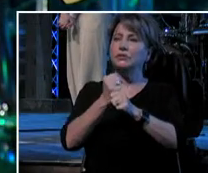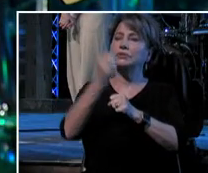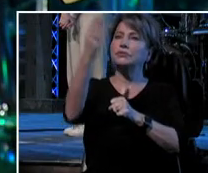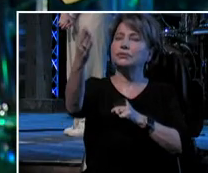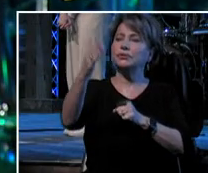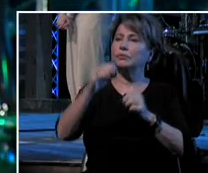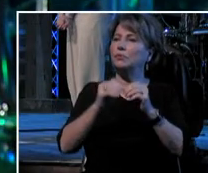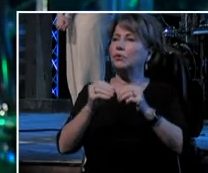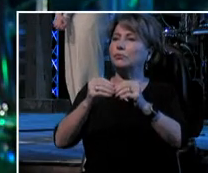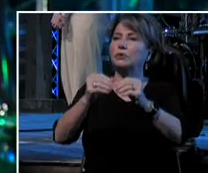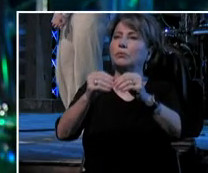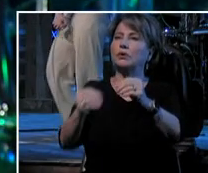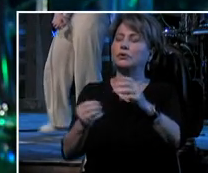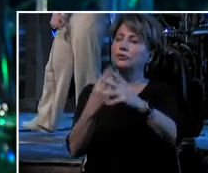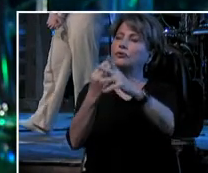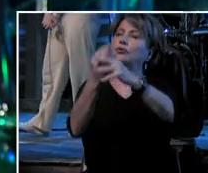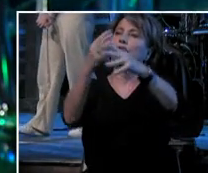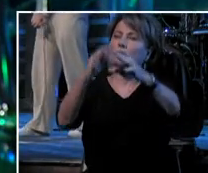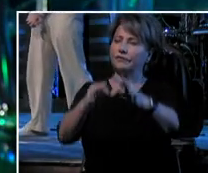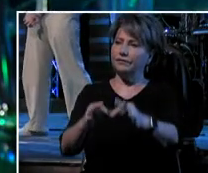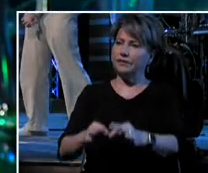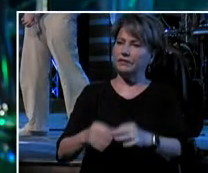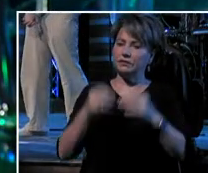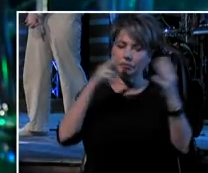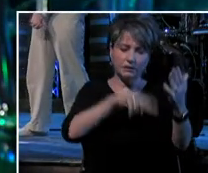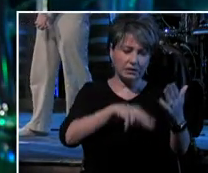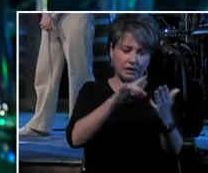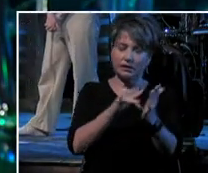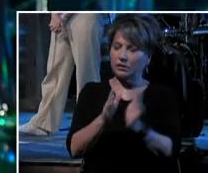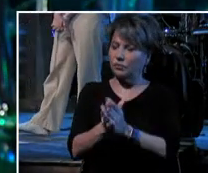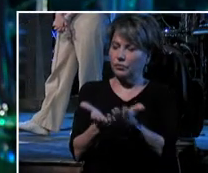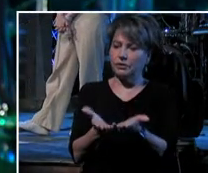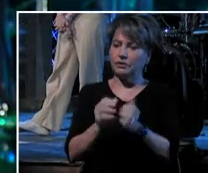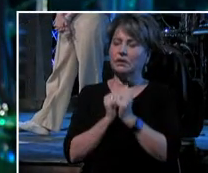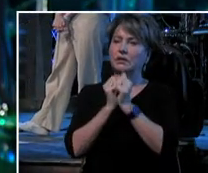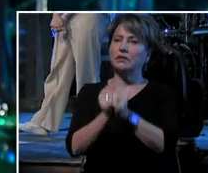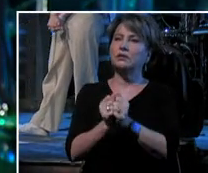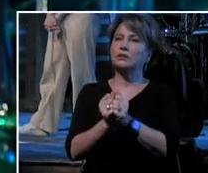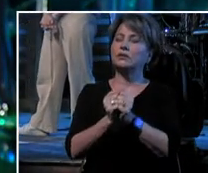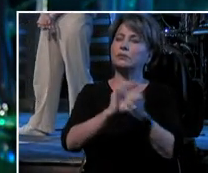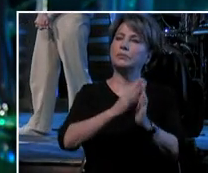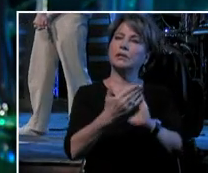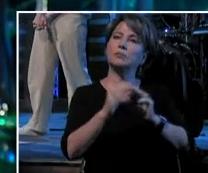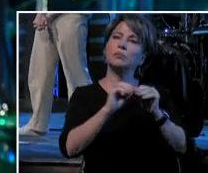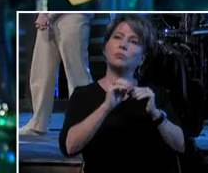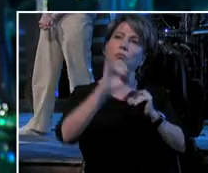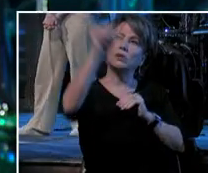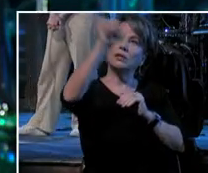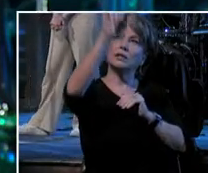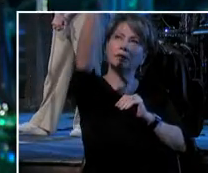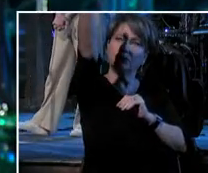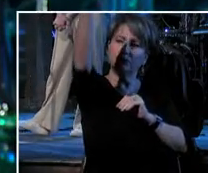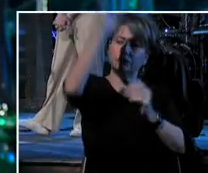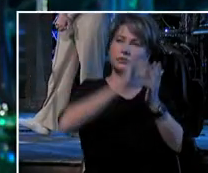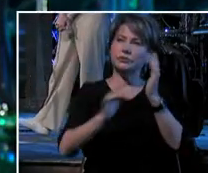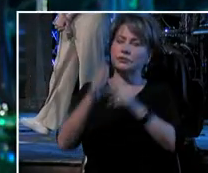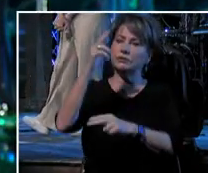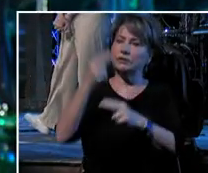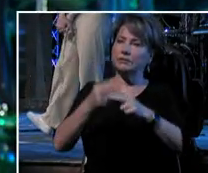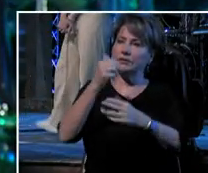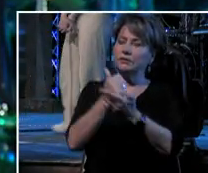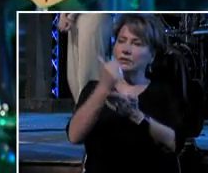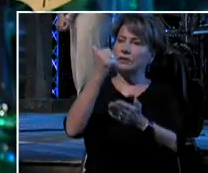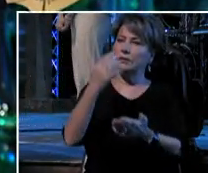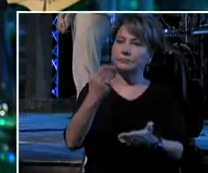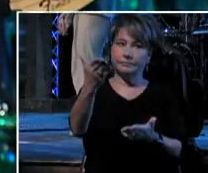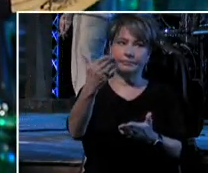more. Grow our faith in this time as we look to your word together and make us more like you, Jesus. We pray this in your name. Amen. Amen. All right, church. Say hi